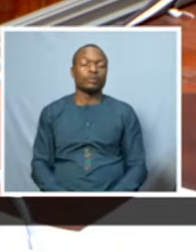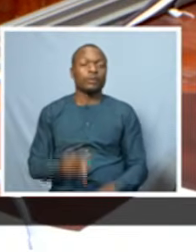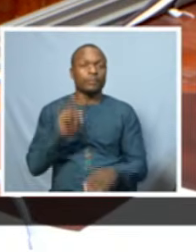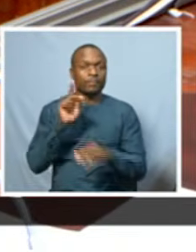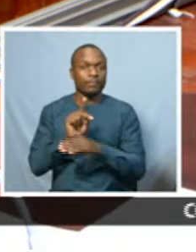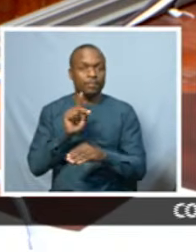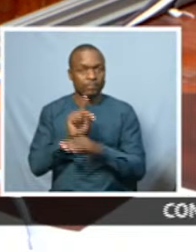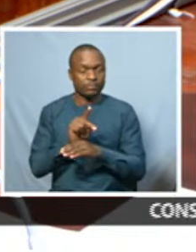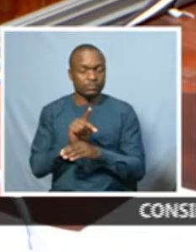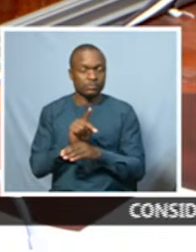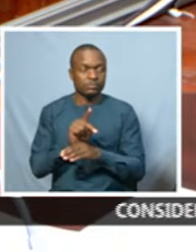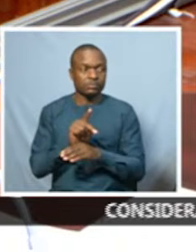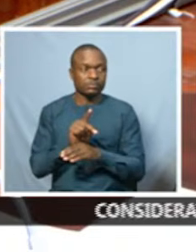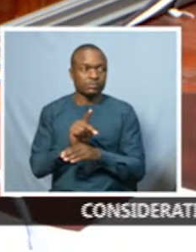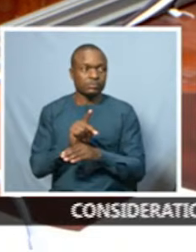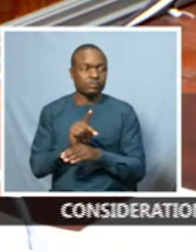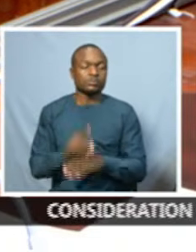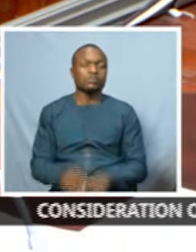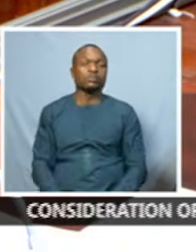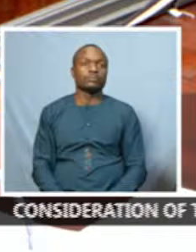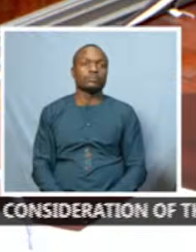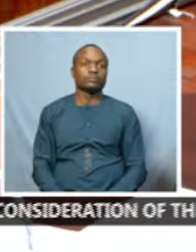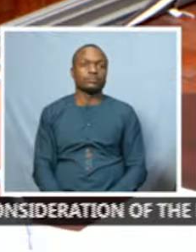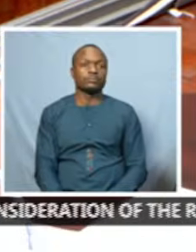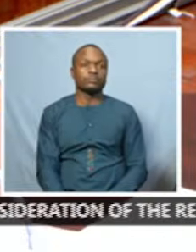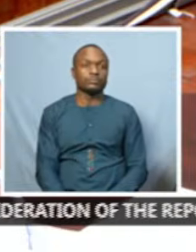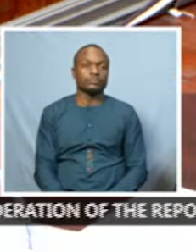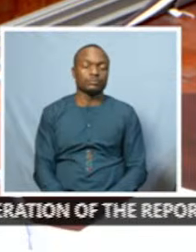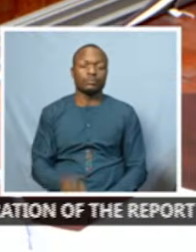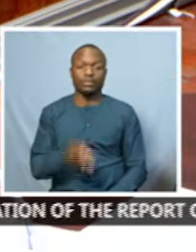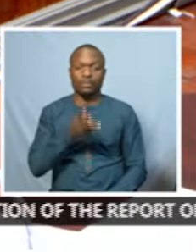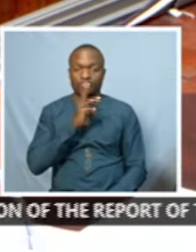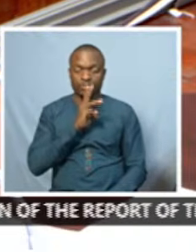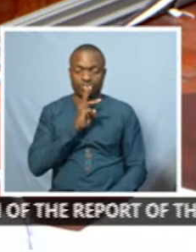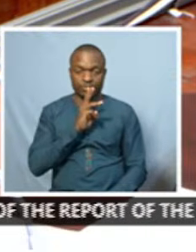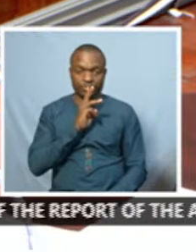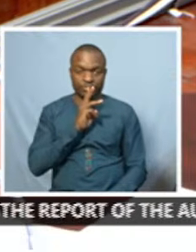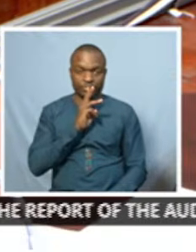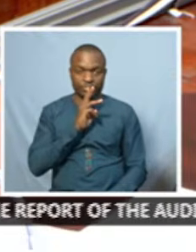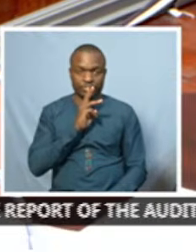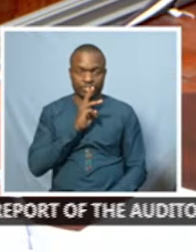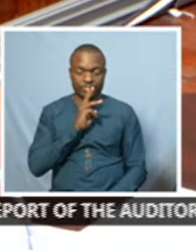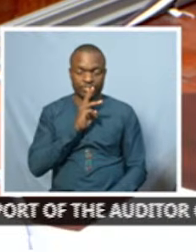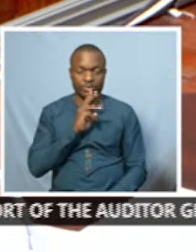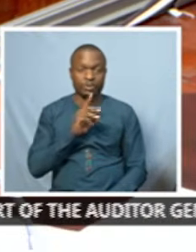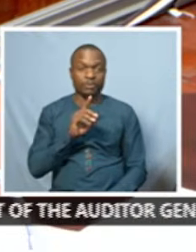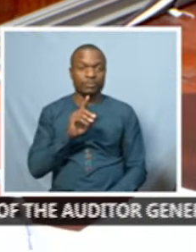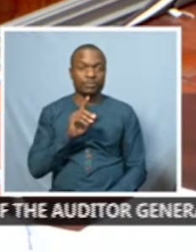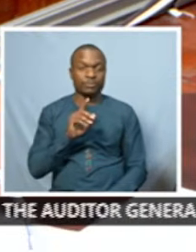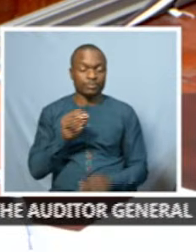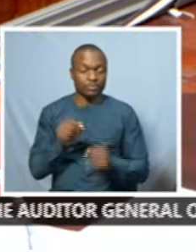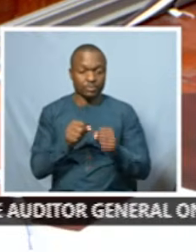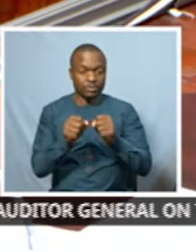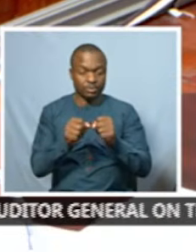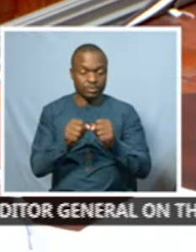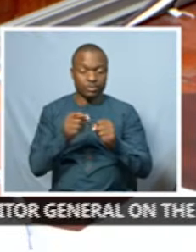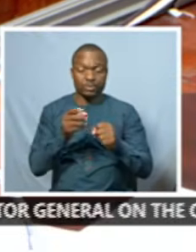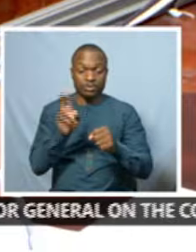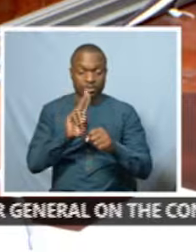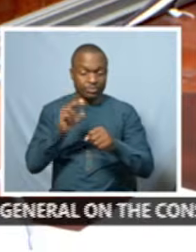Projects such as water reticulation, digging a borehole, cannot be commissioned.